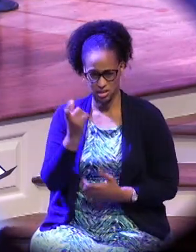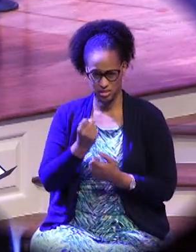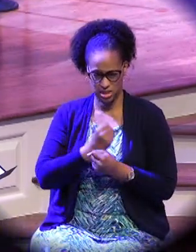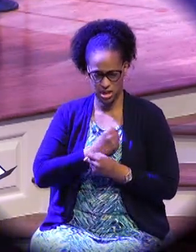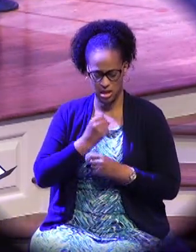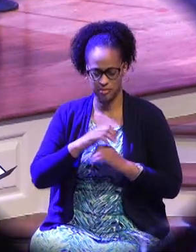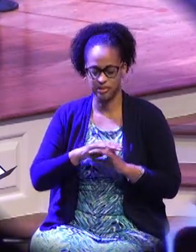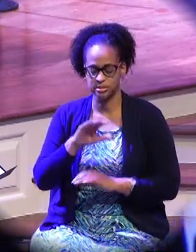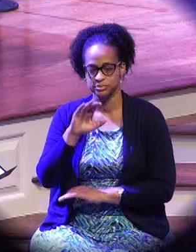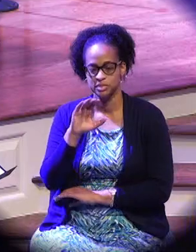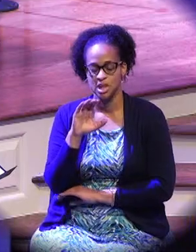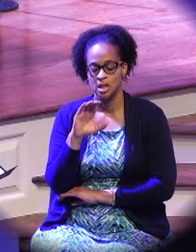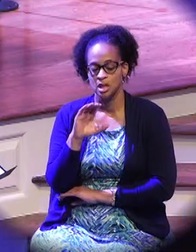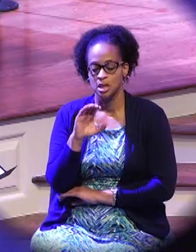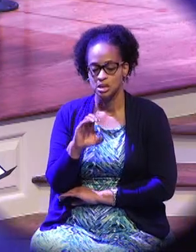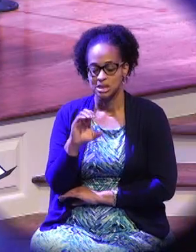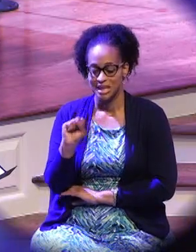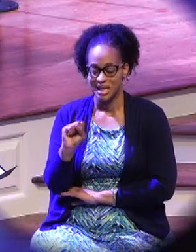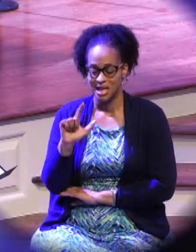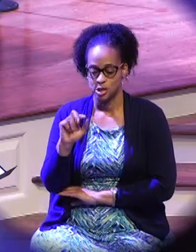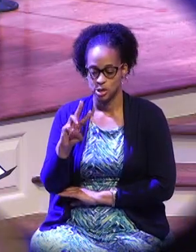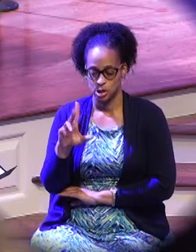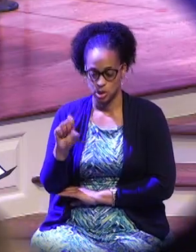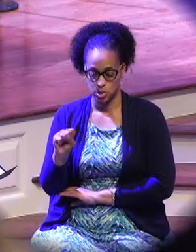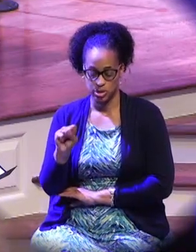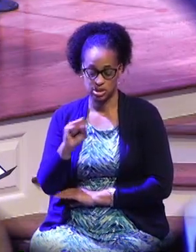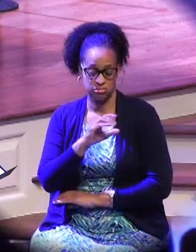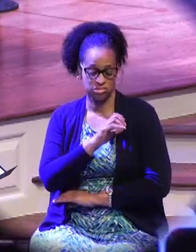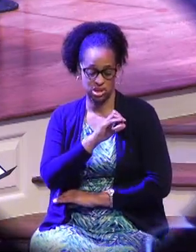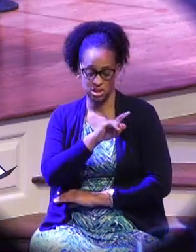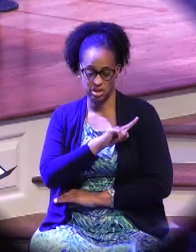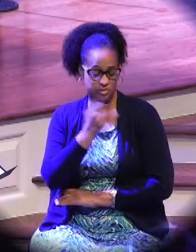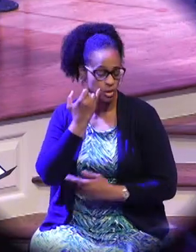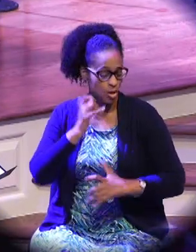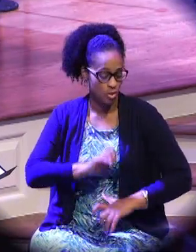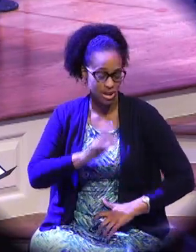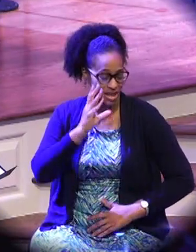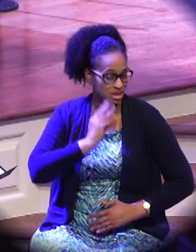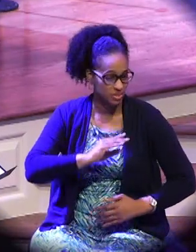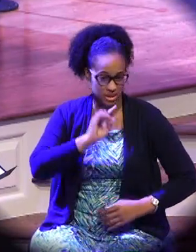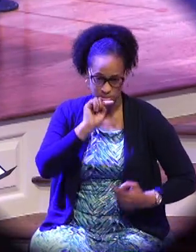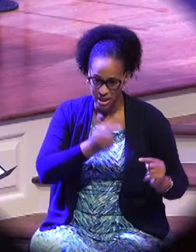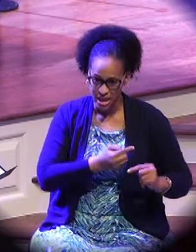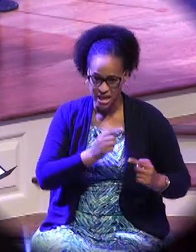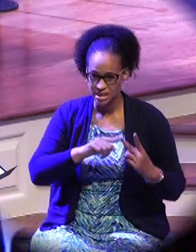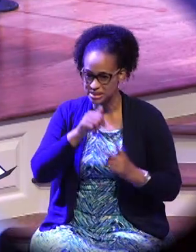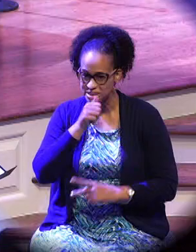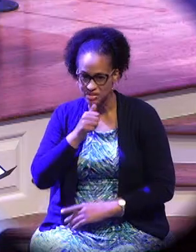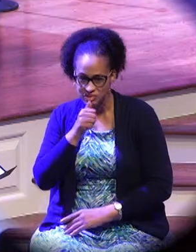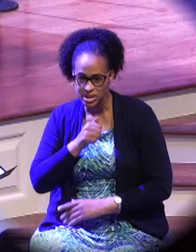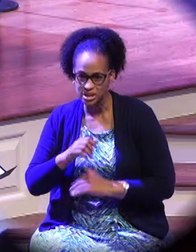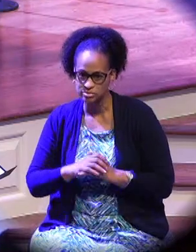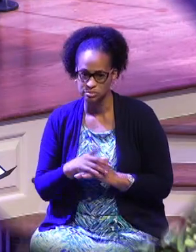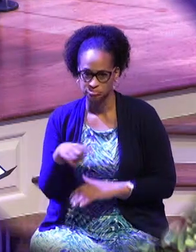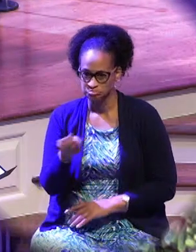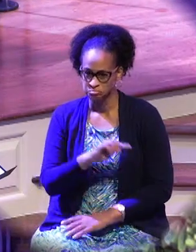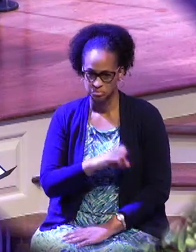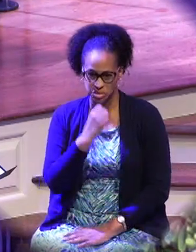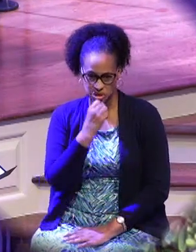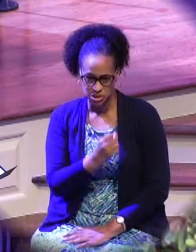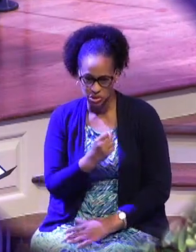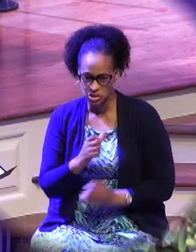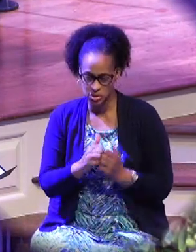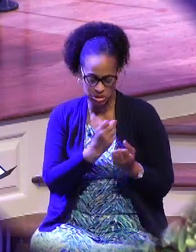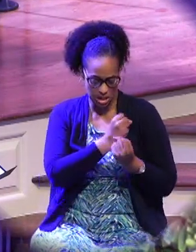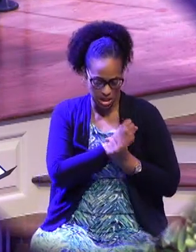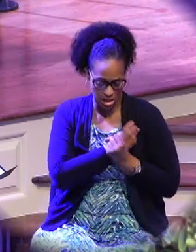C.S. Lewis once famously said, if you don't want to experience pain and suffering, don't love anyone, right? I mean, to